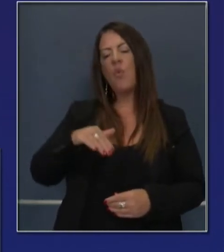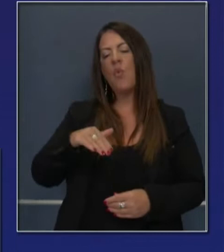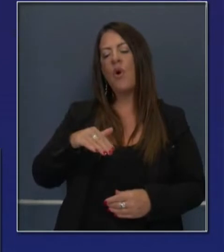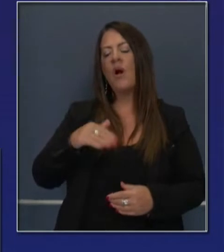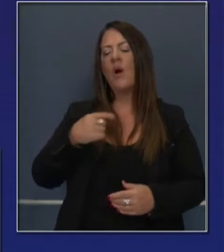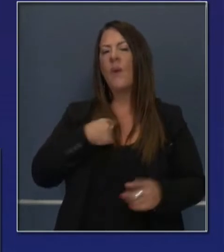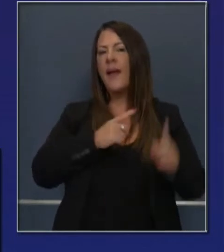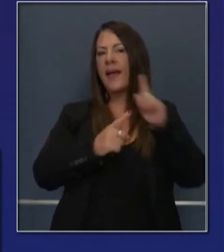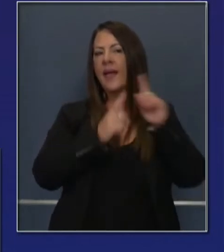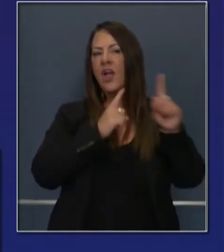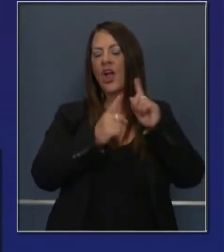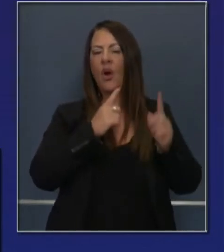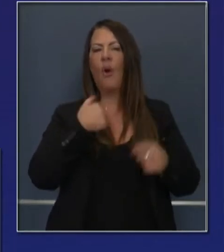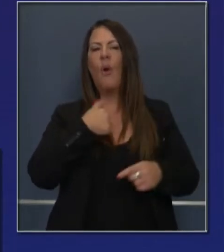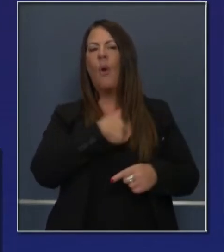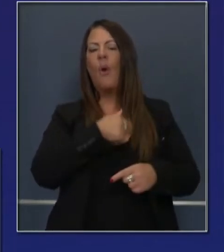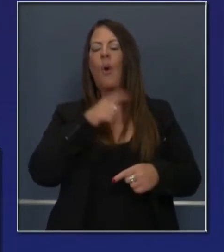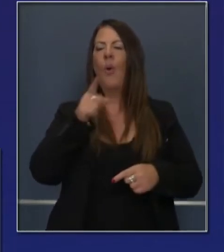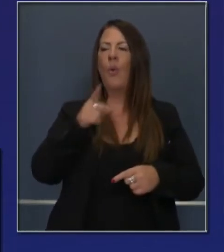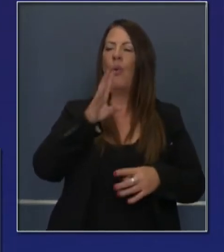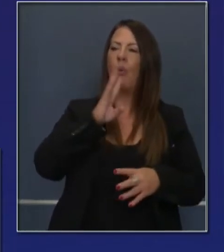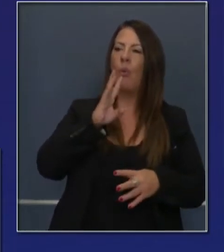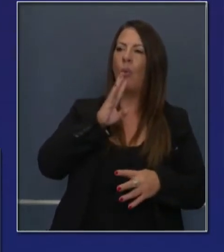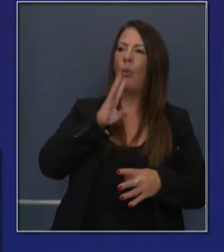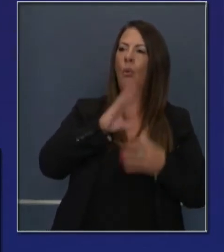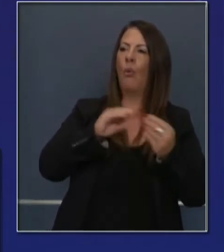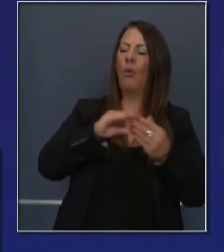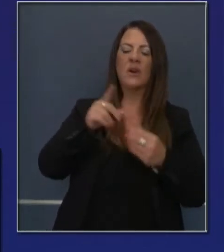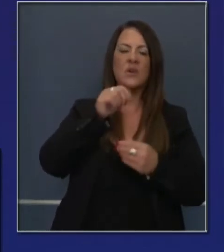gets done, it's whittled away, the money